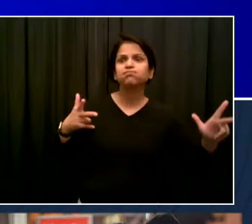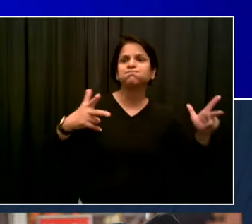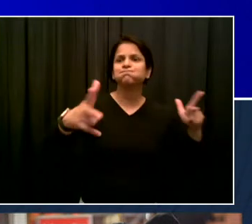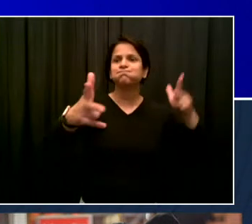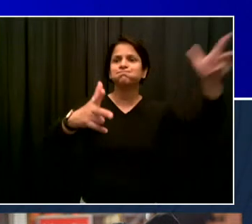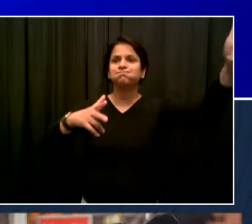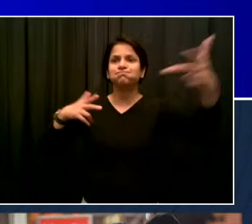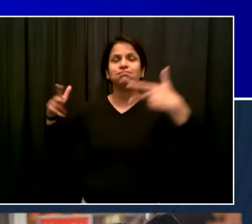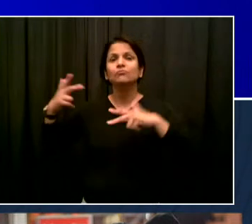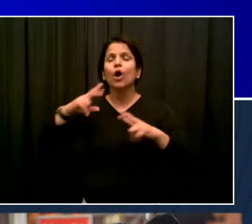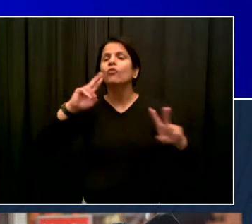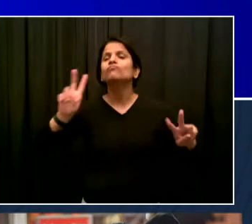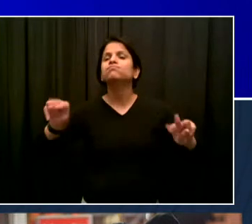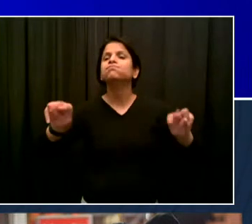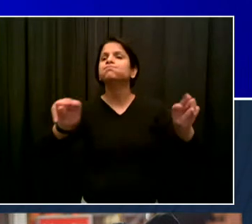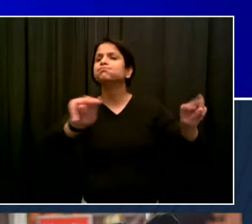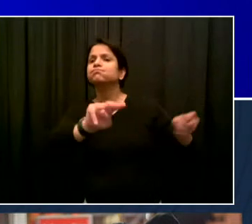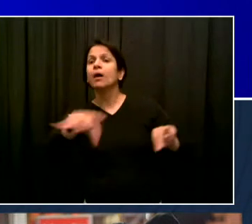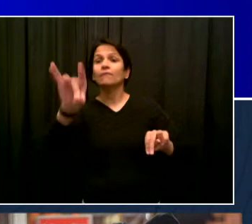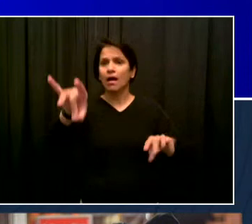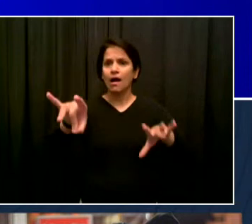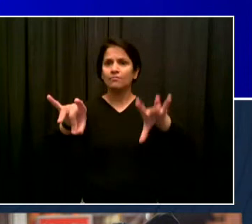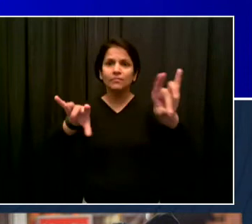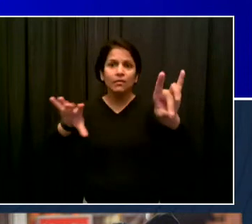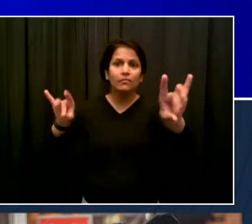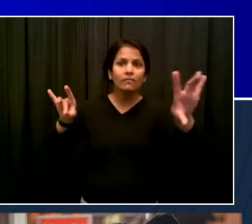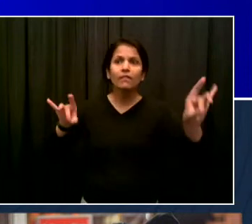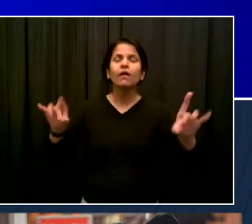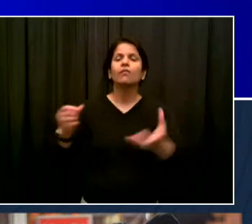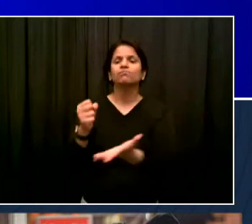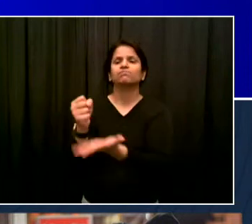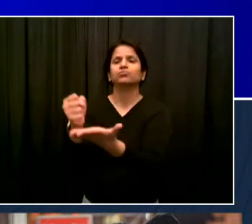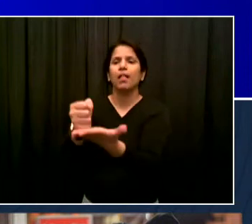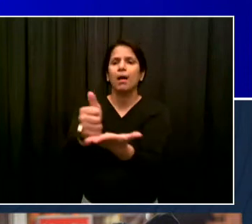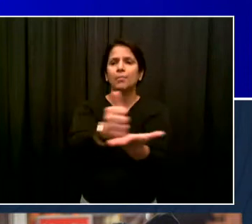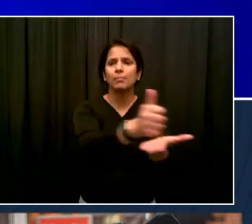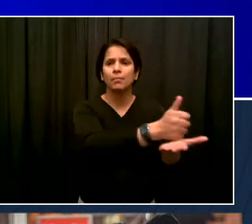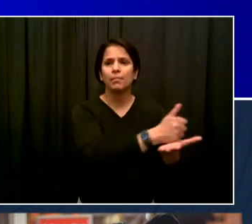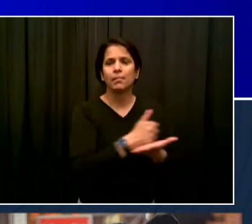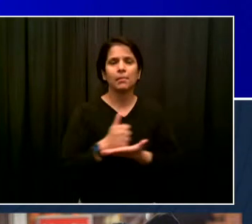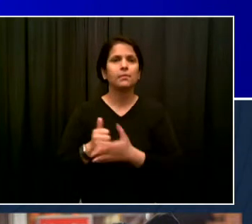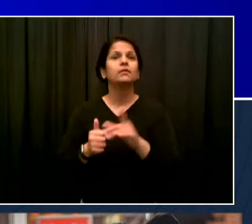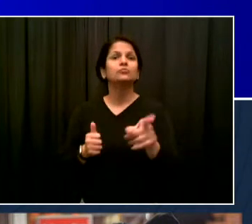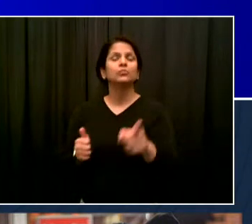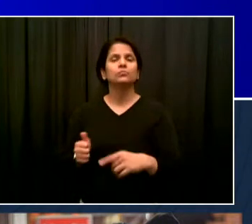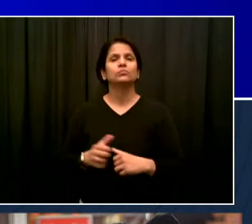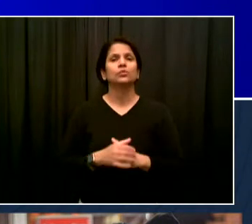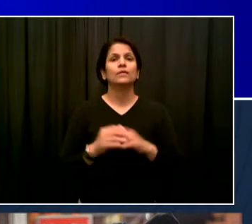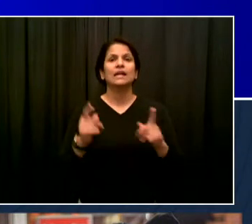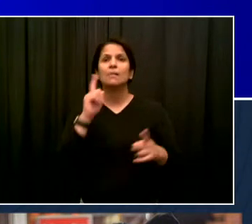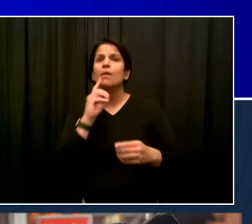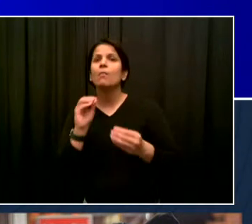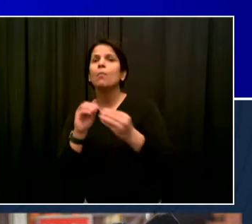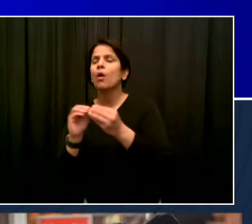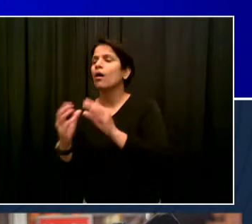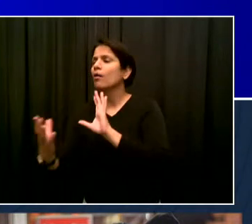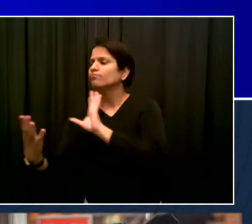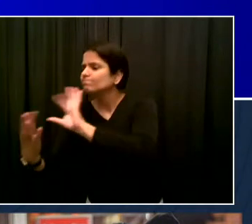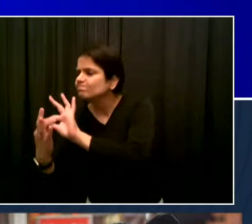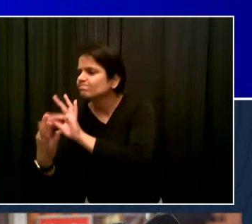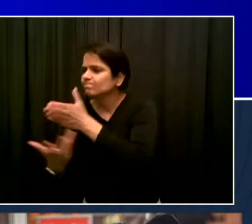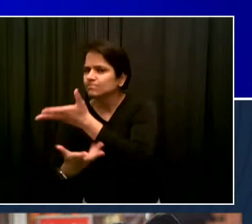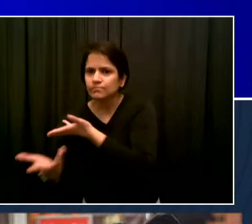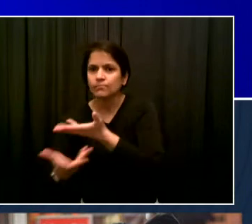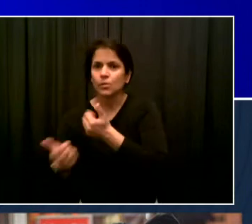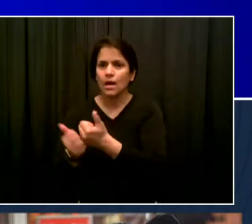even when they're not in a clinic or other facility. It will help people make sure they get the help they need, whether it's